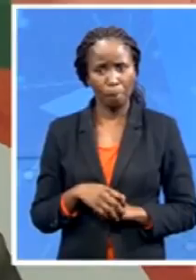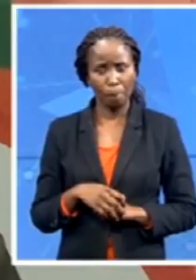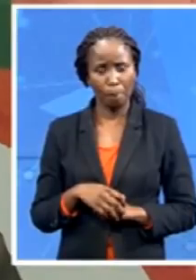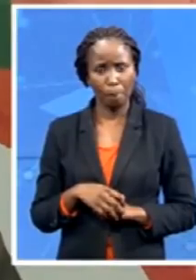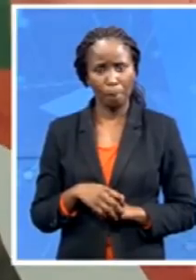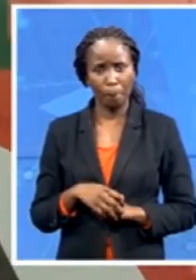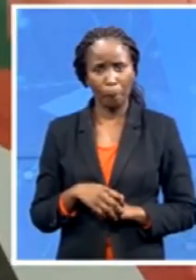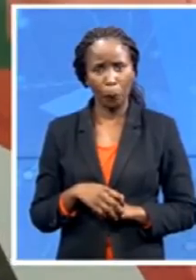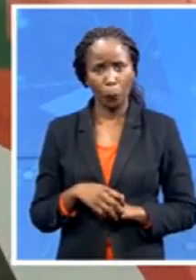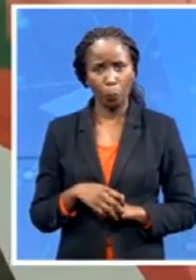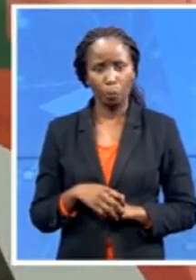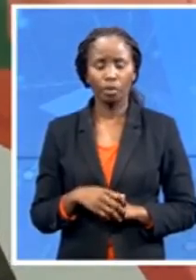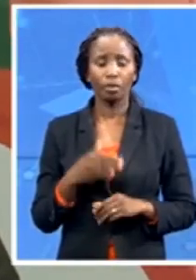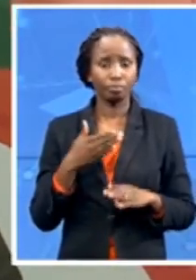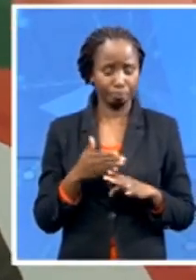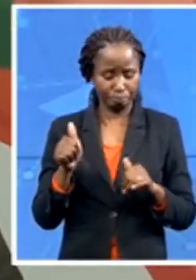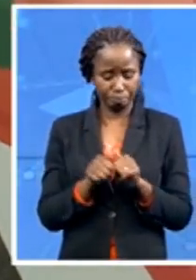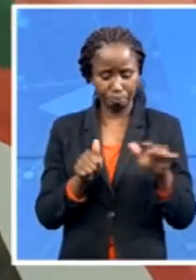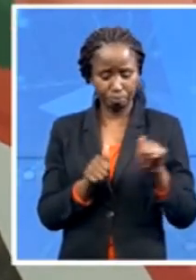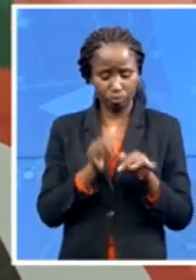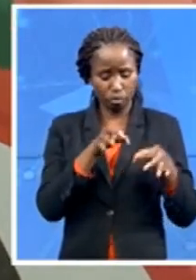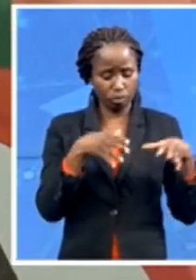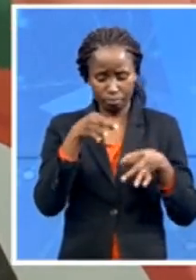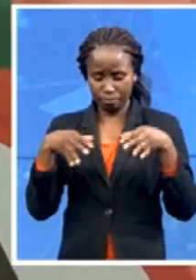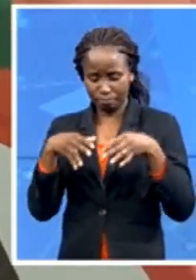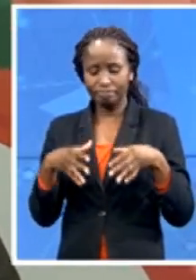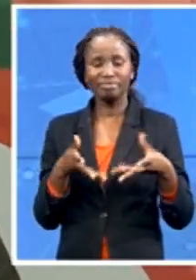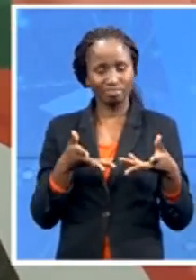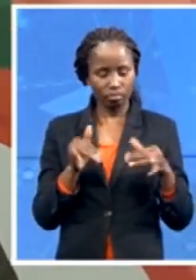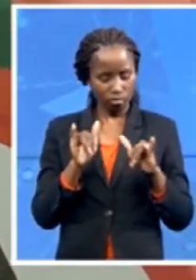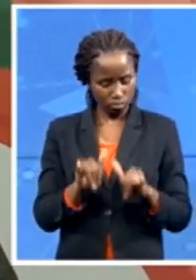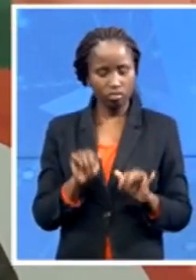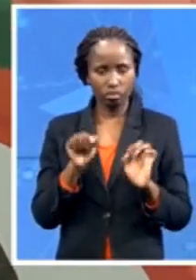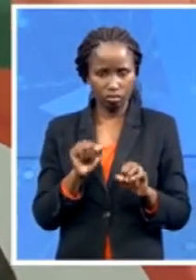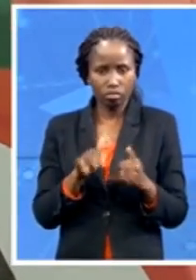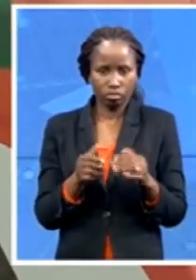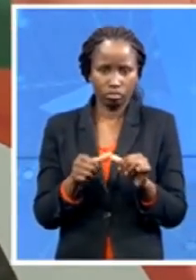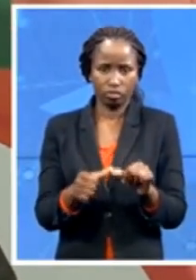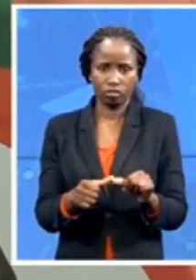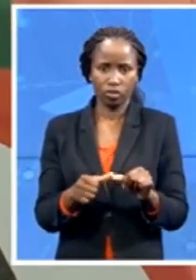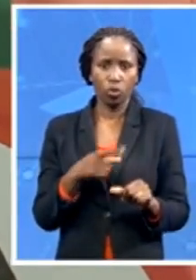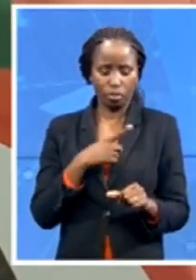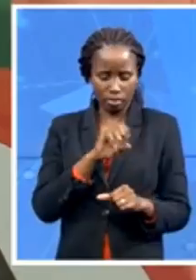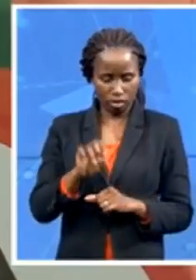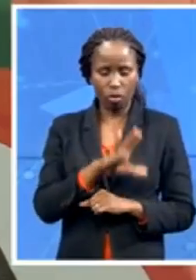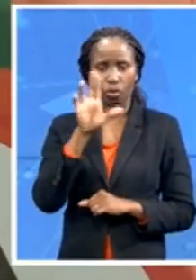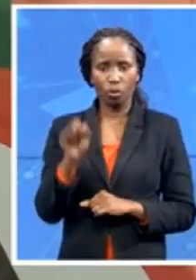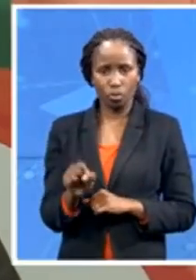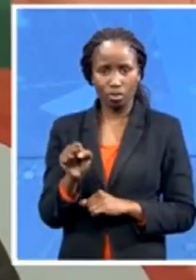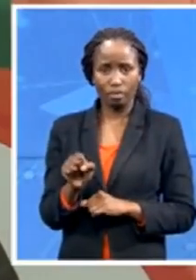stay as the South African electorate is tired of one-party